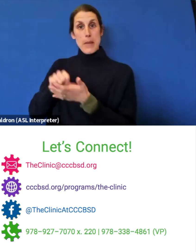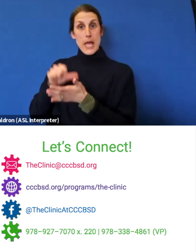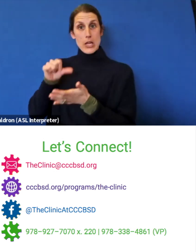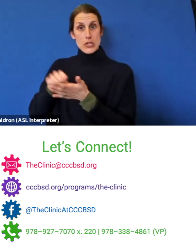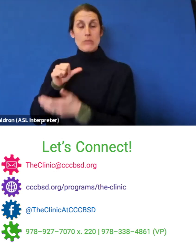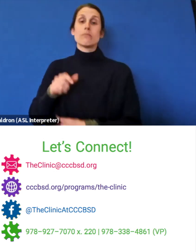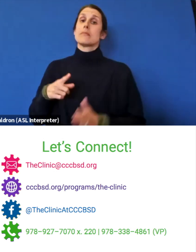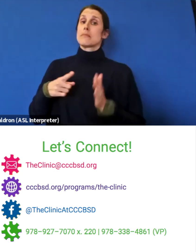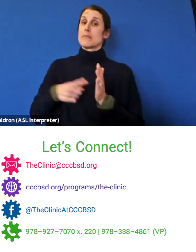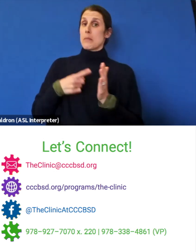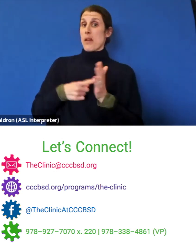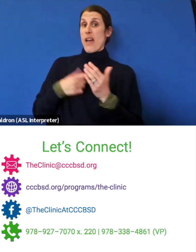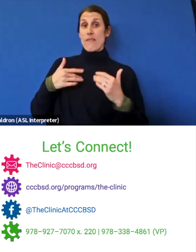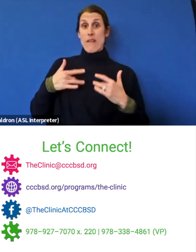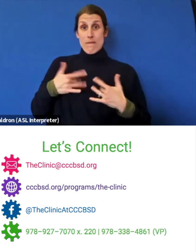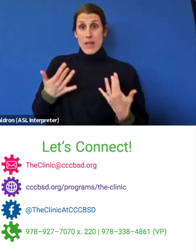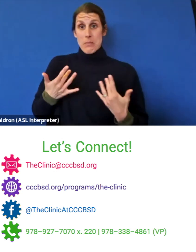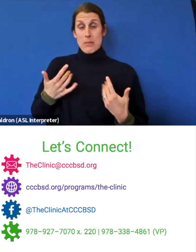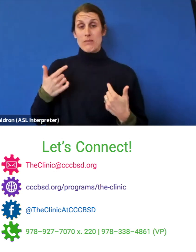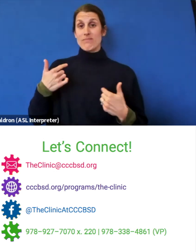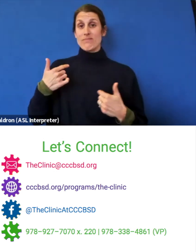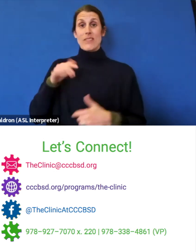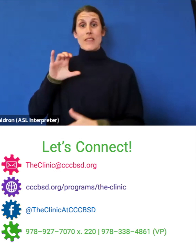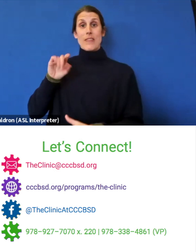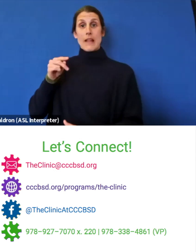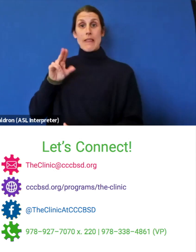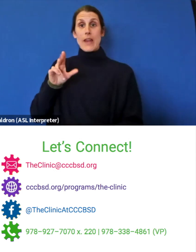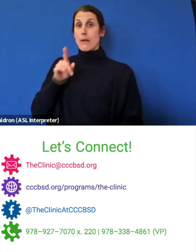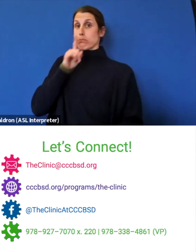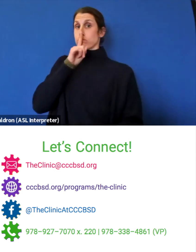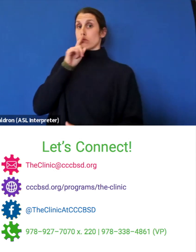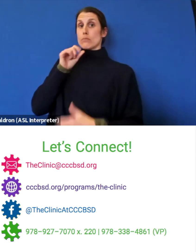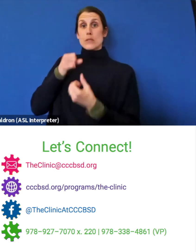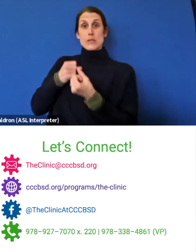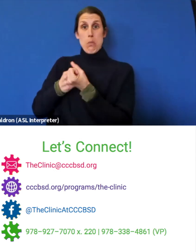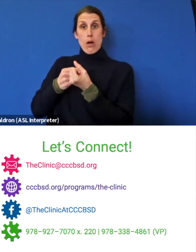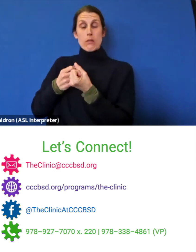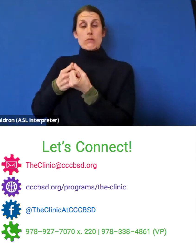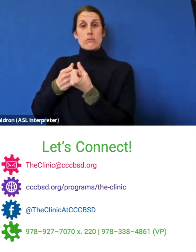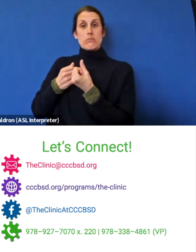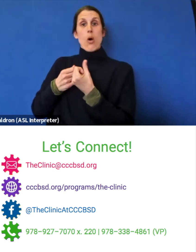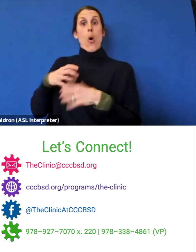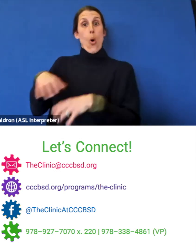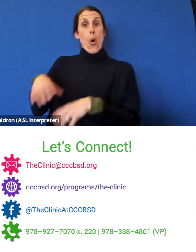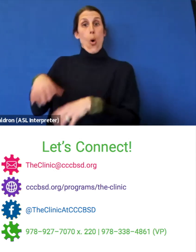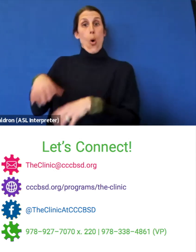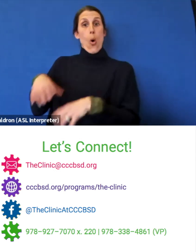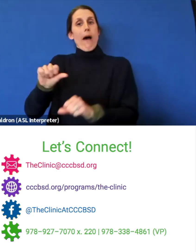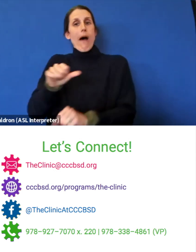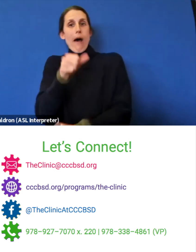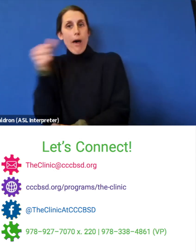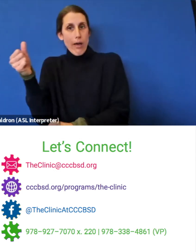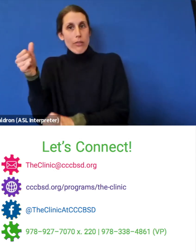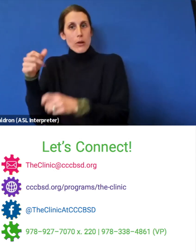but it's something that's of interest to those who are our audience at the clinic, we try to highlight those on our social